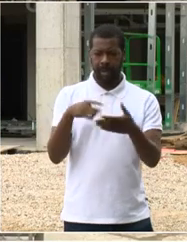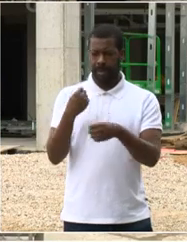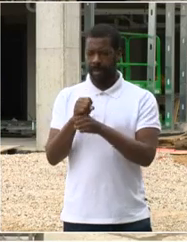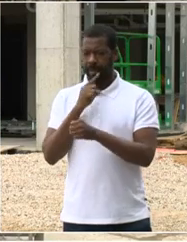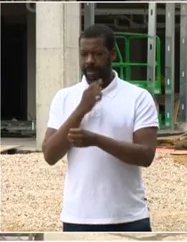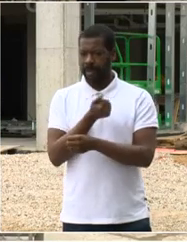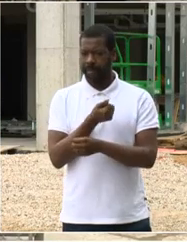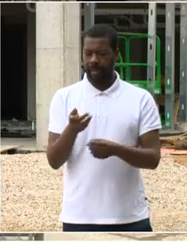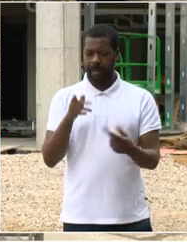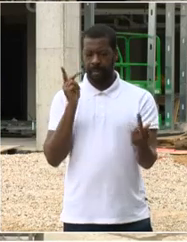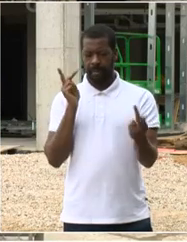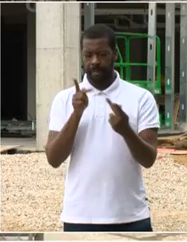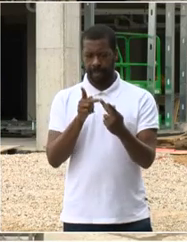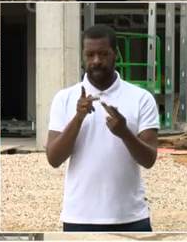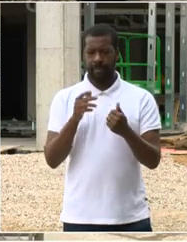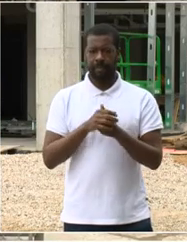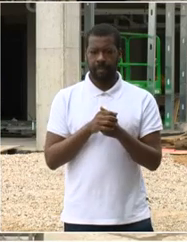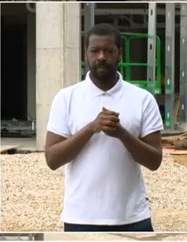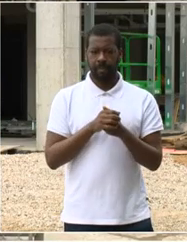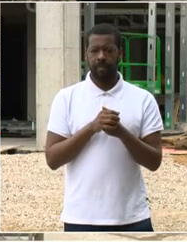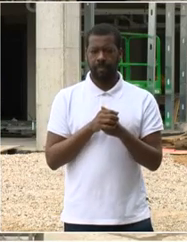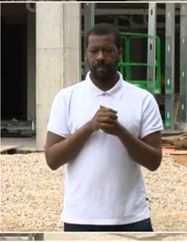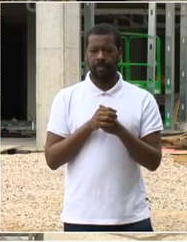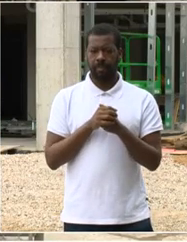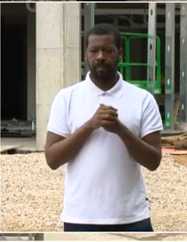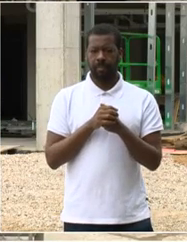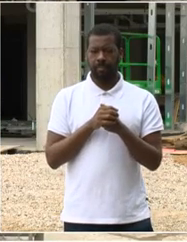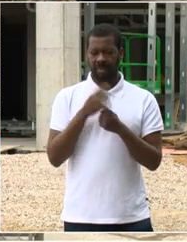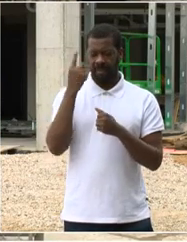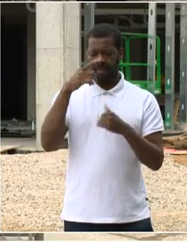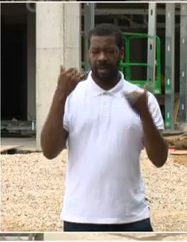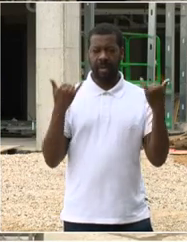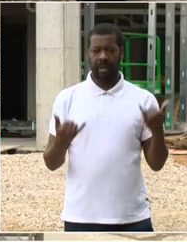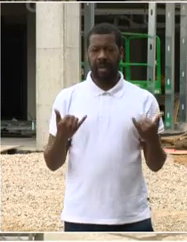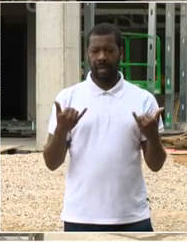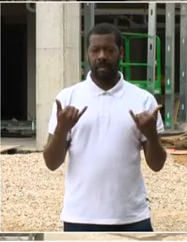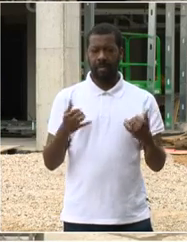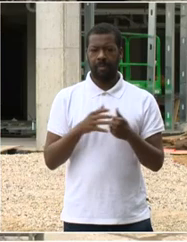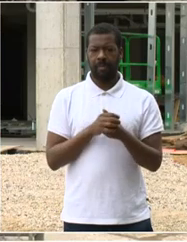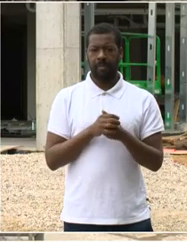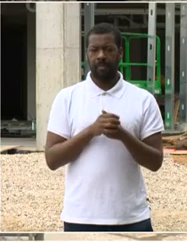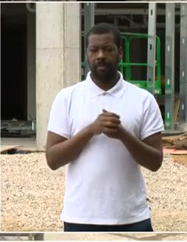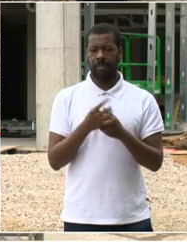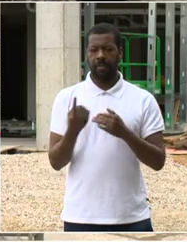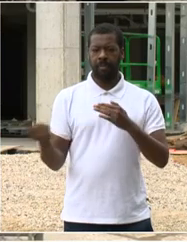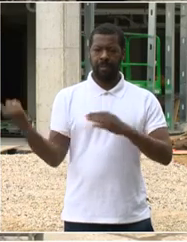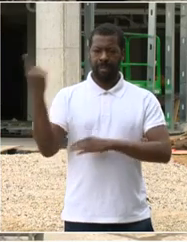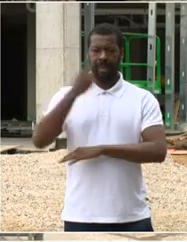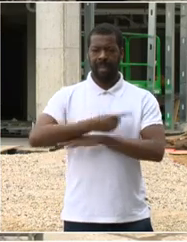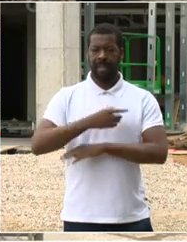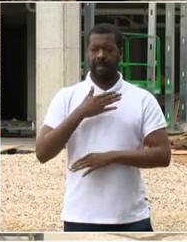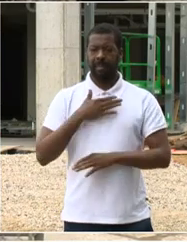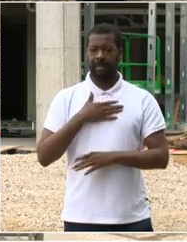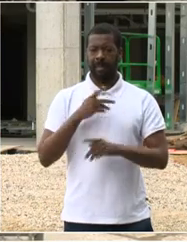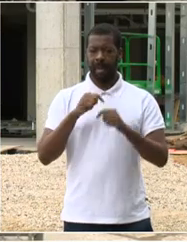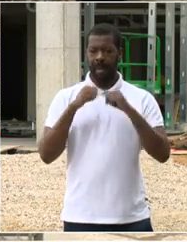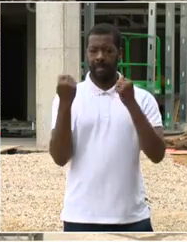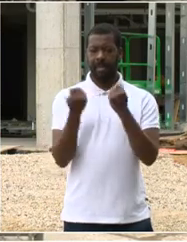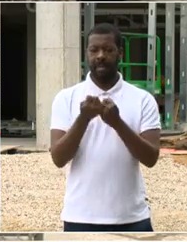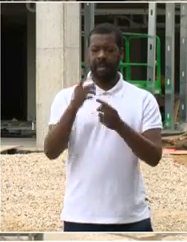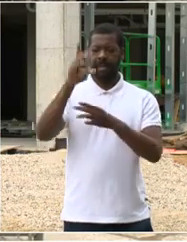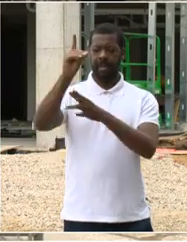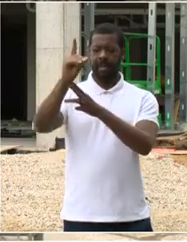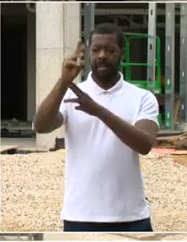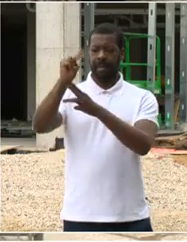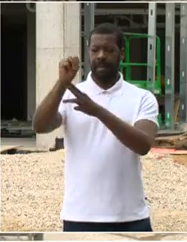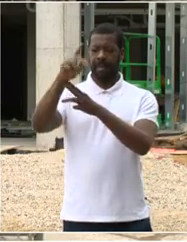to make sure that we could be at this point today. So today, with my team at